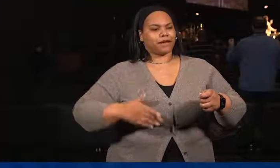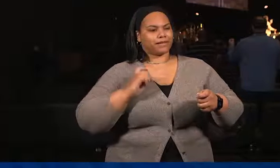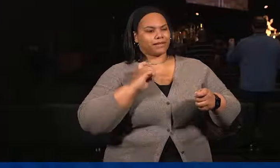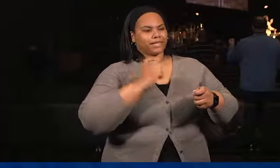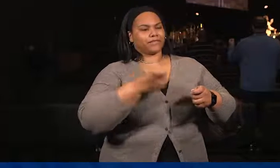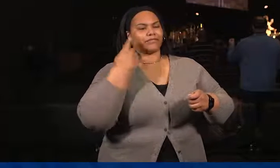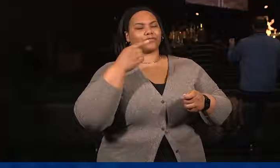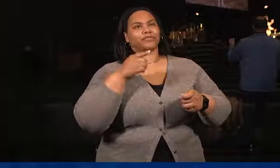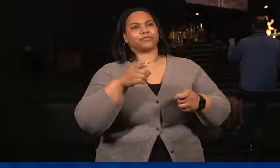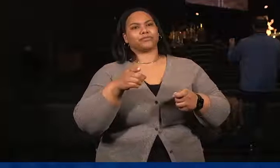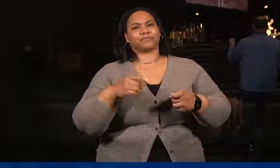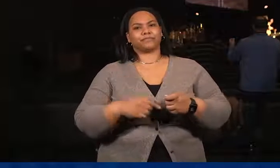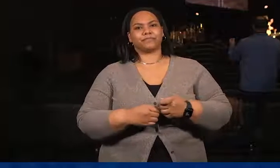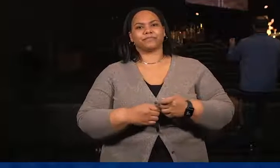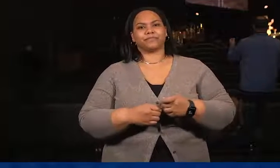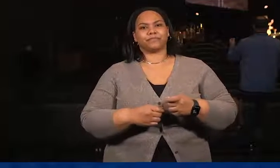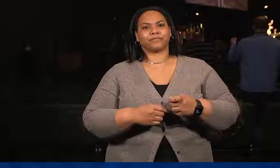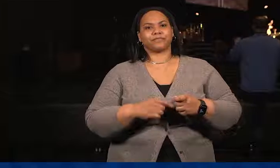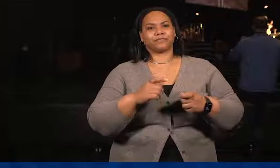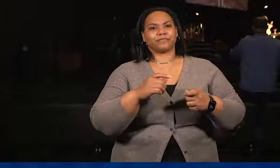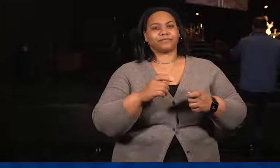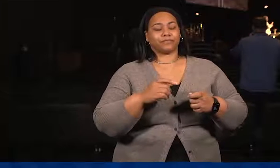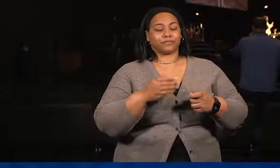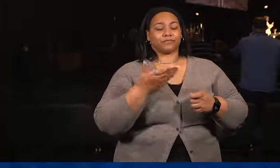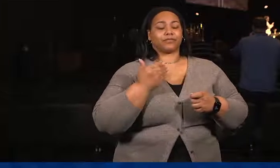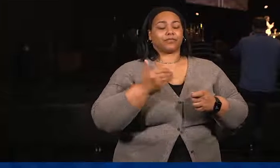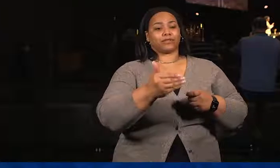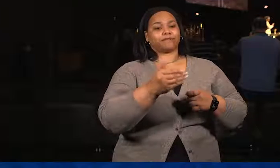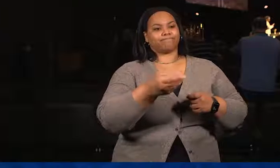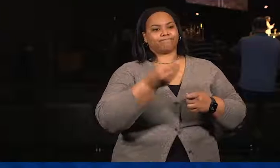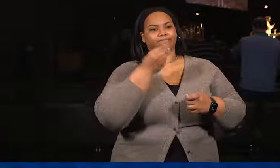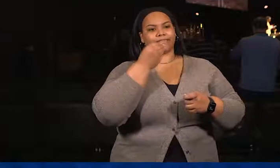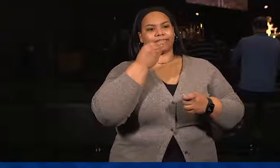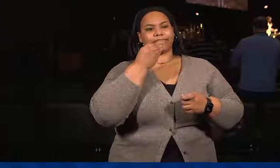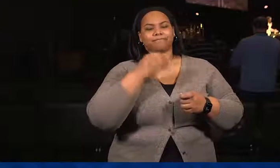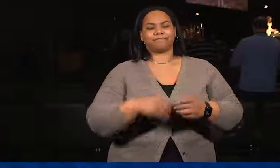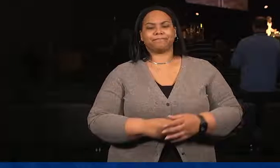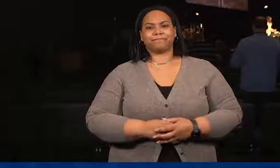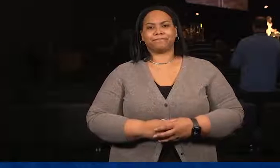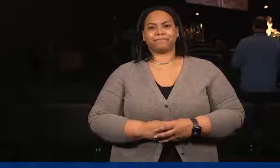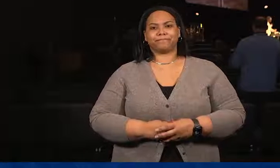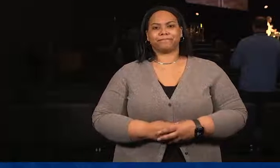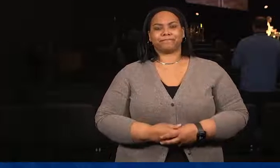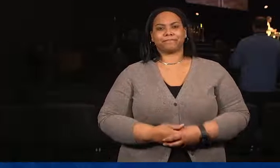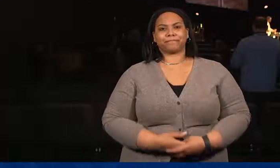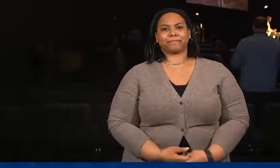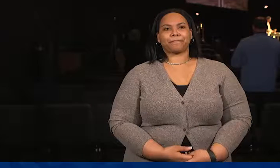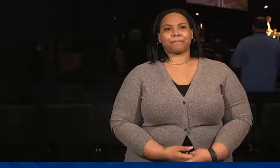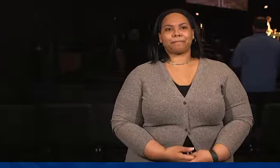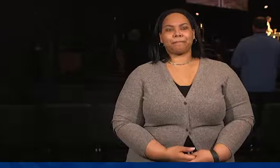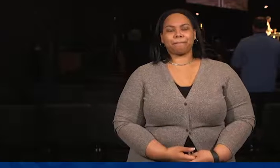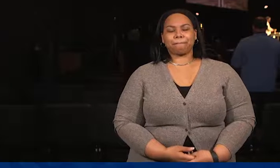you. Take and eat. Let's take the bread together.